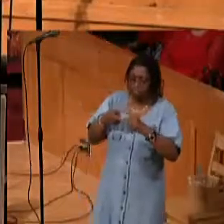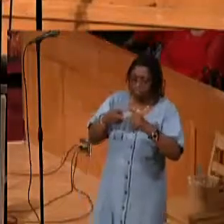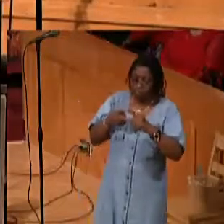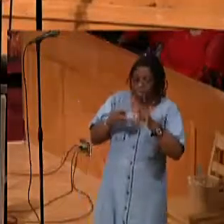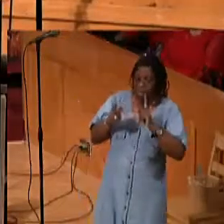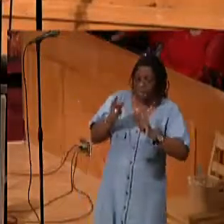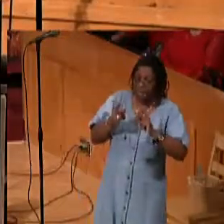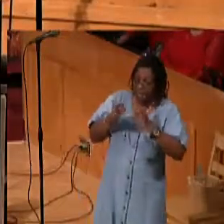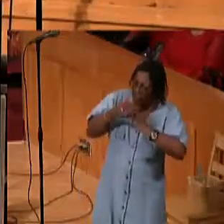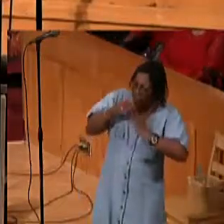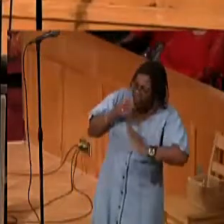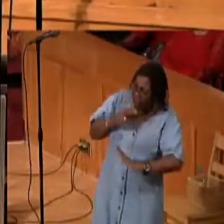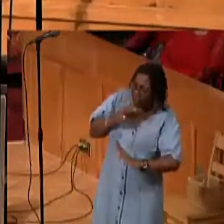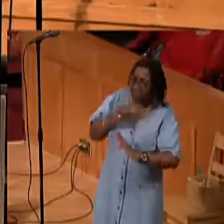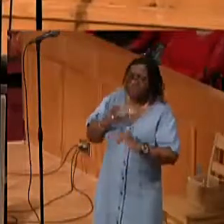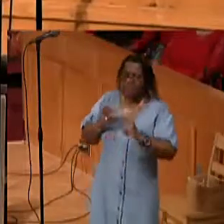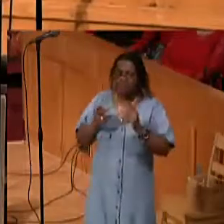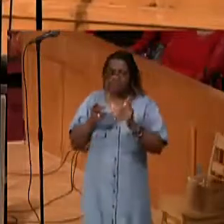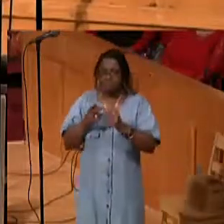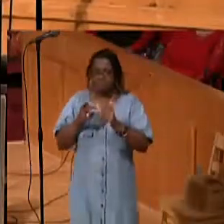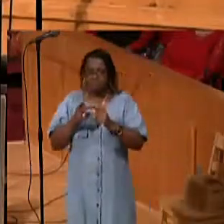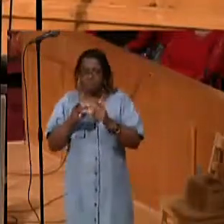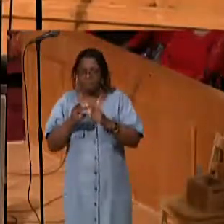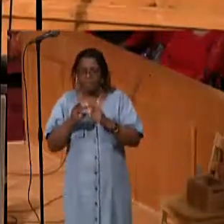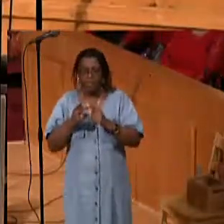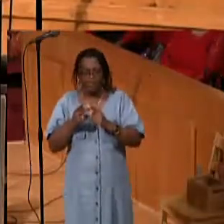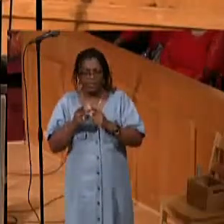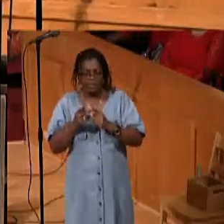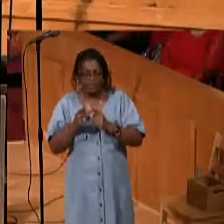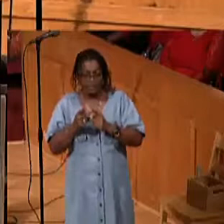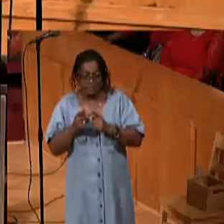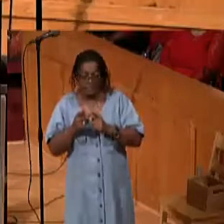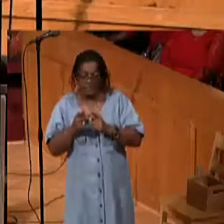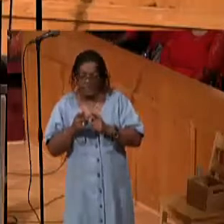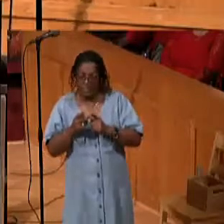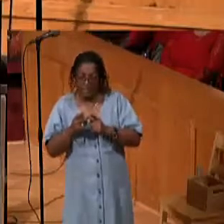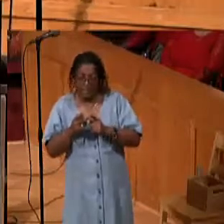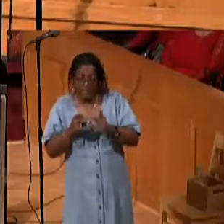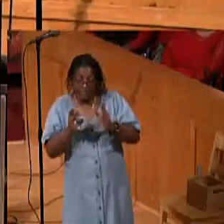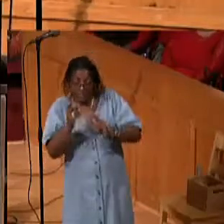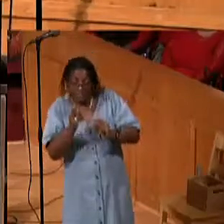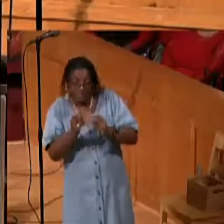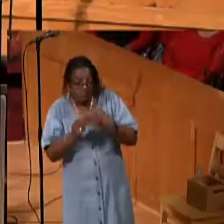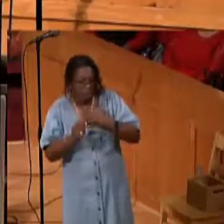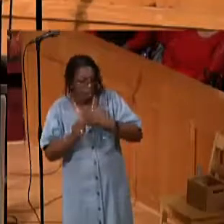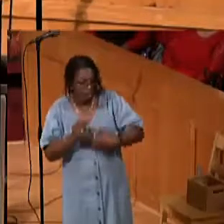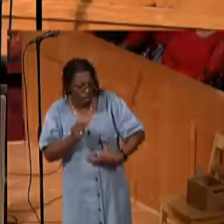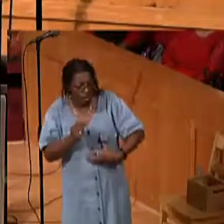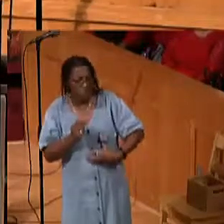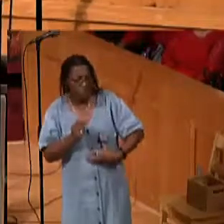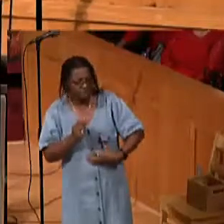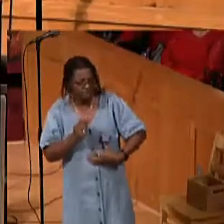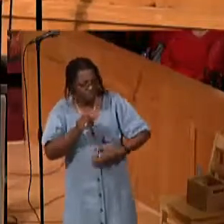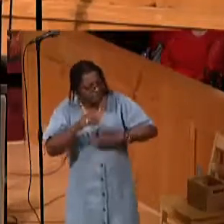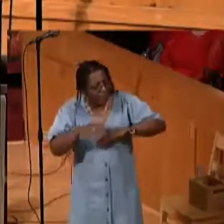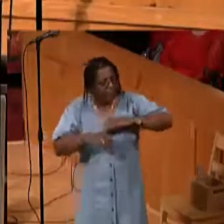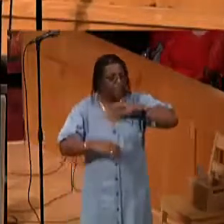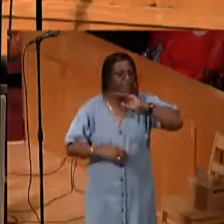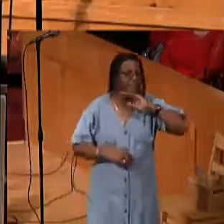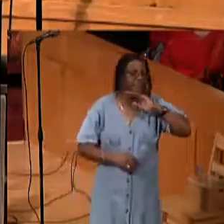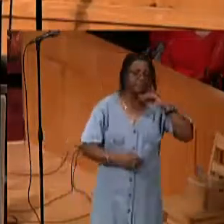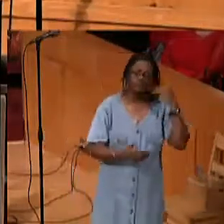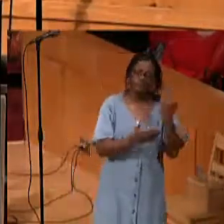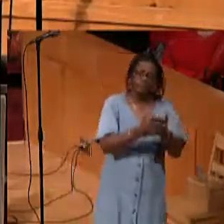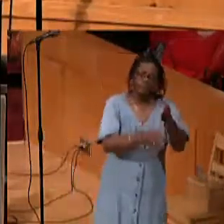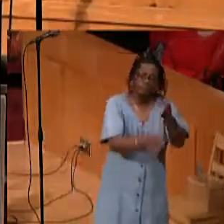degree. And he's filled the hungry, amen, with good things. And so I stop by to tell you, if you're an